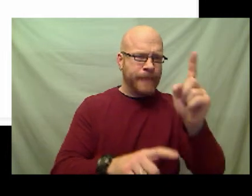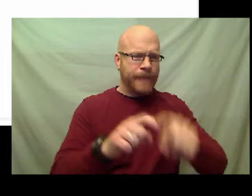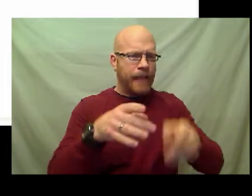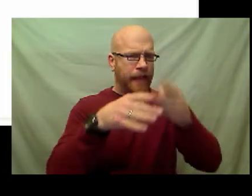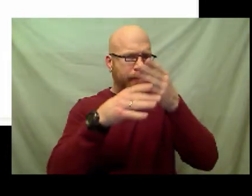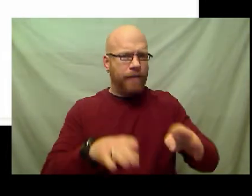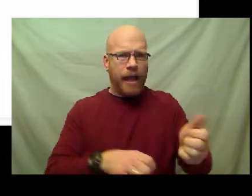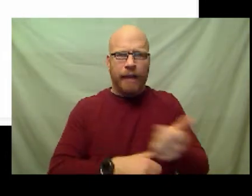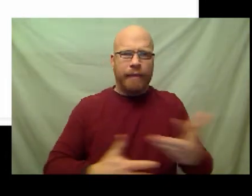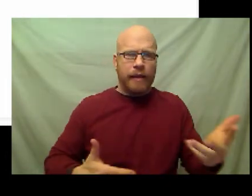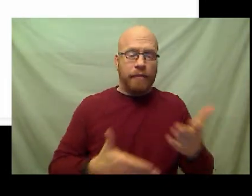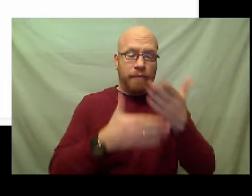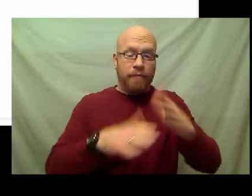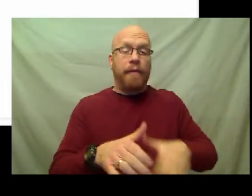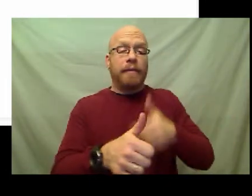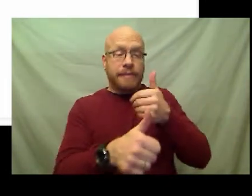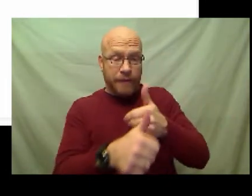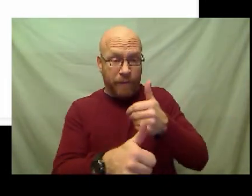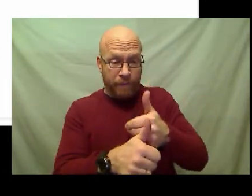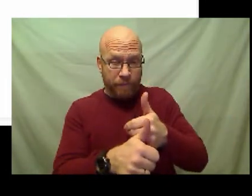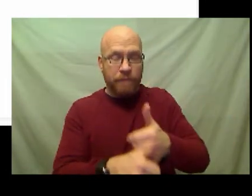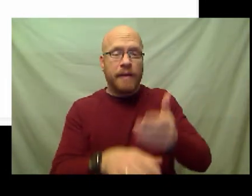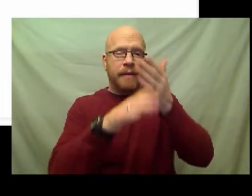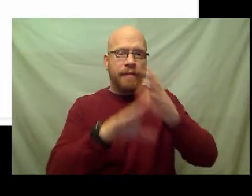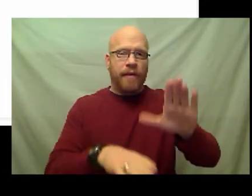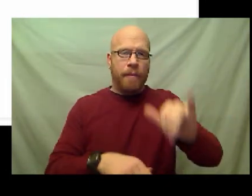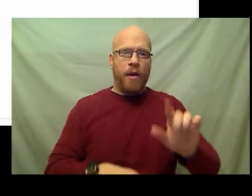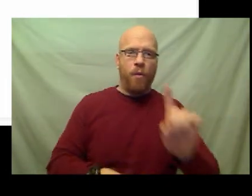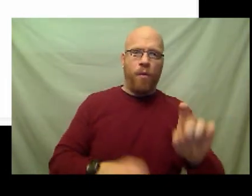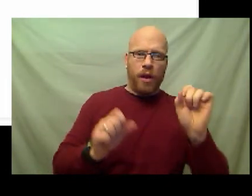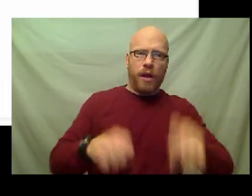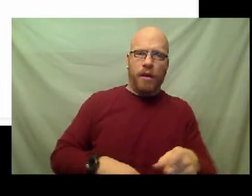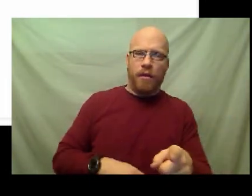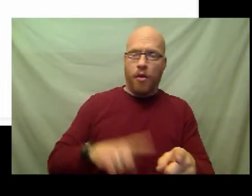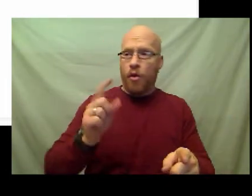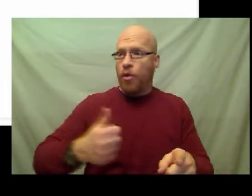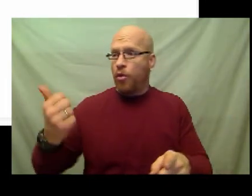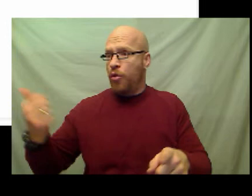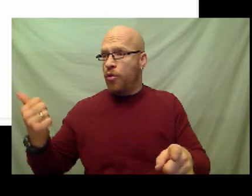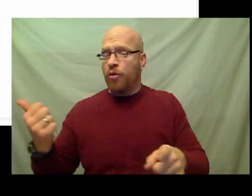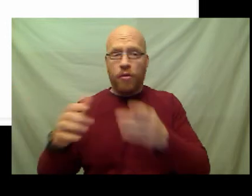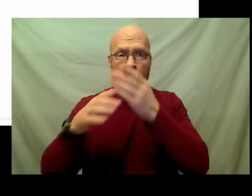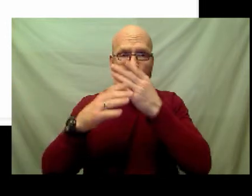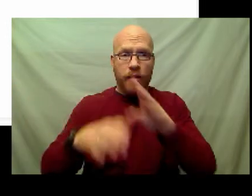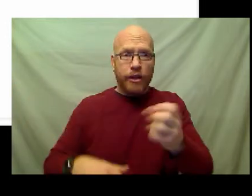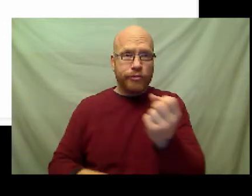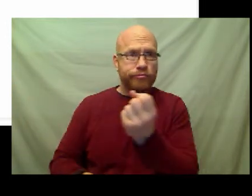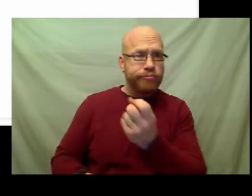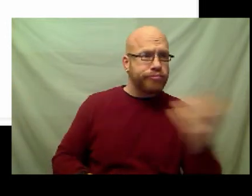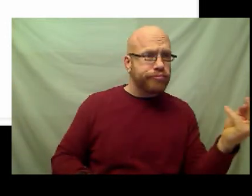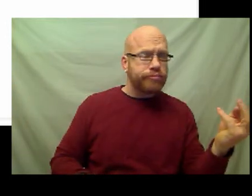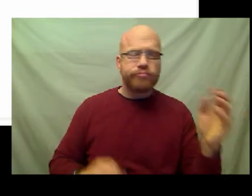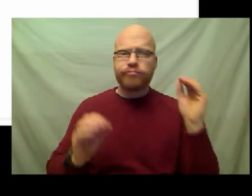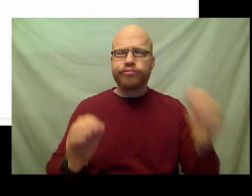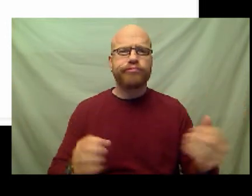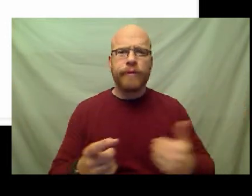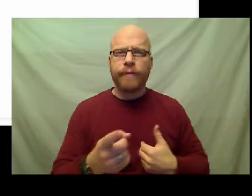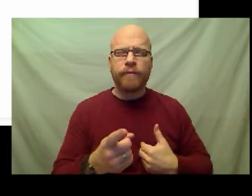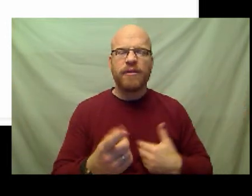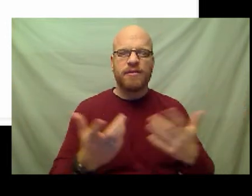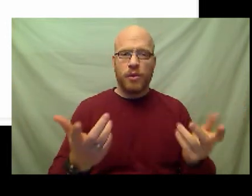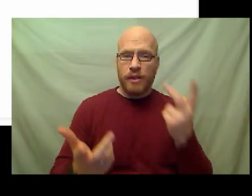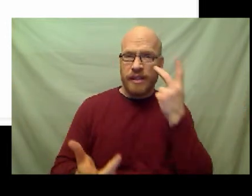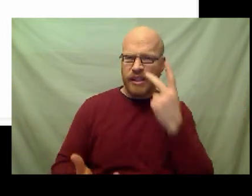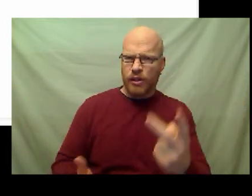means it's a number that cannot be divided by anything but itself or 1. It has no other divisors. So we'll